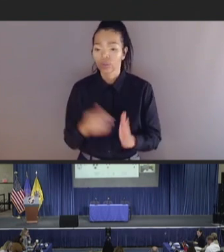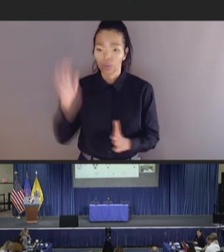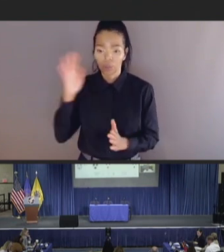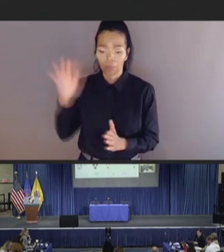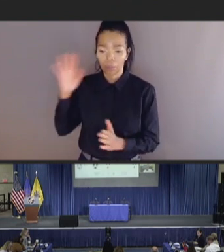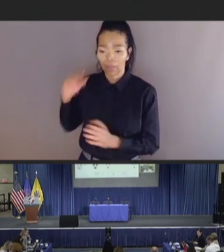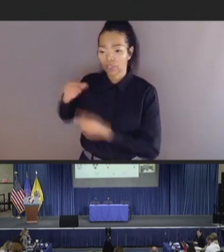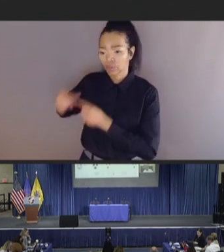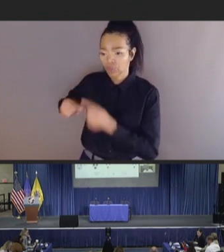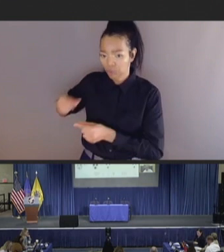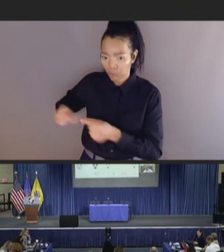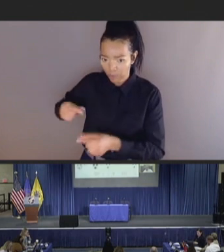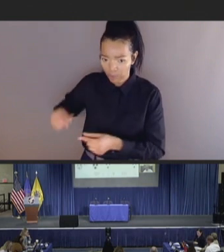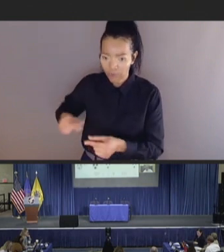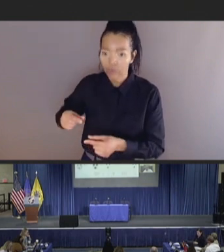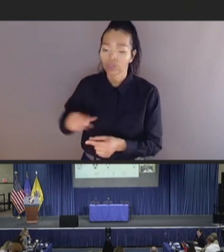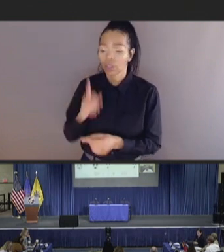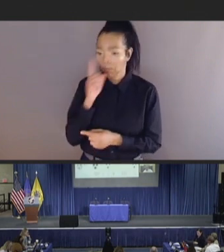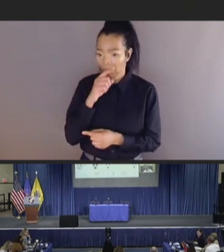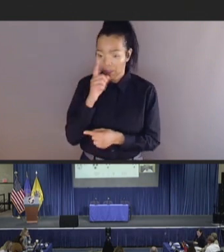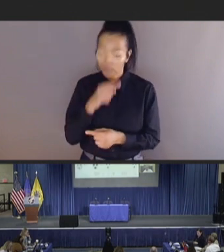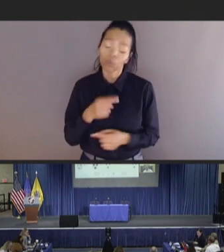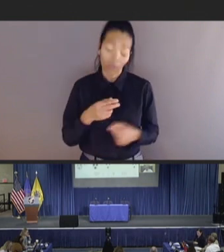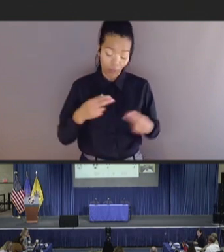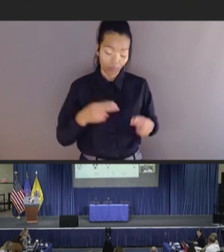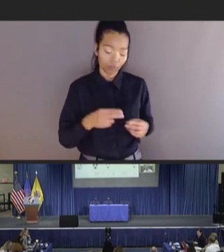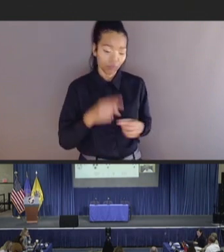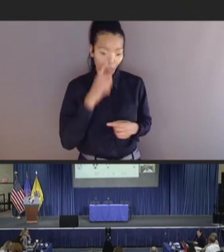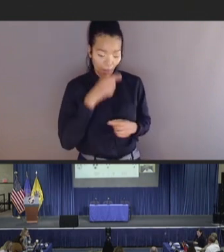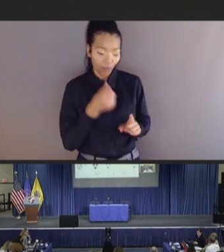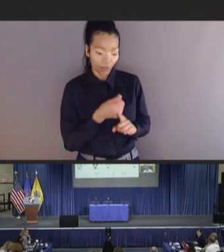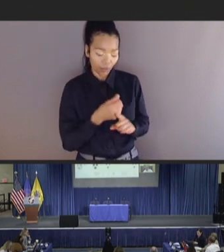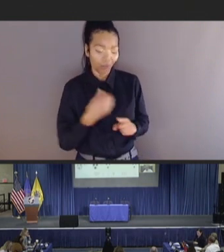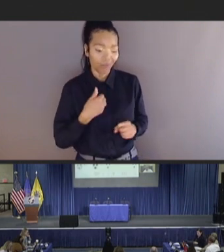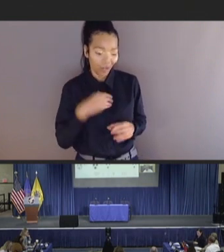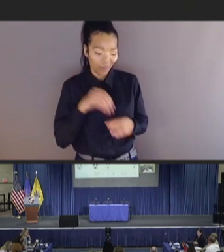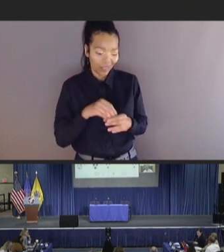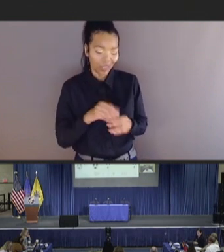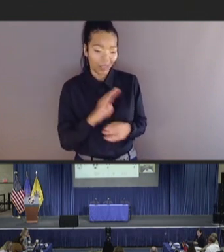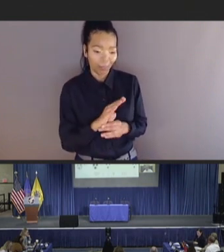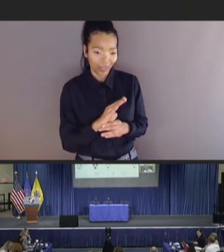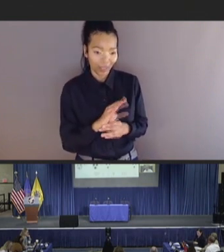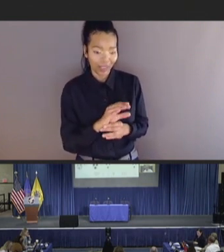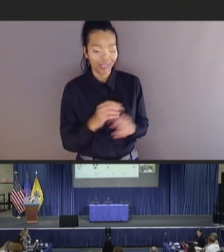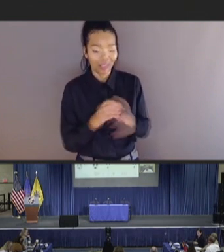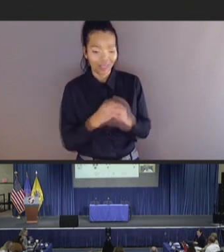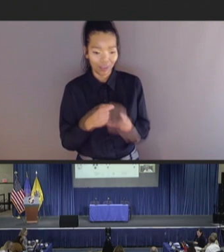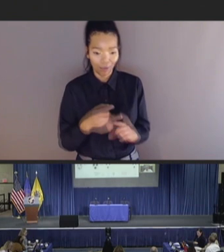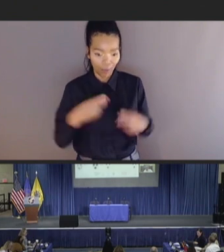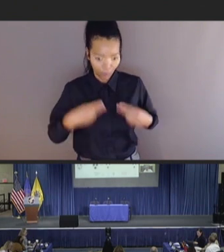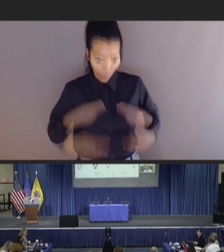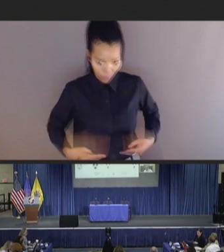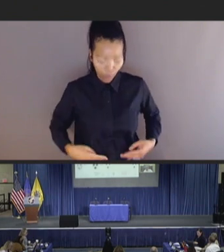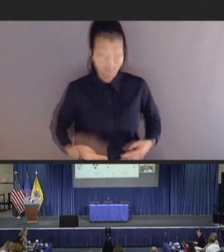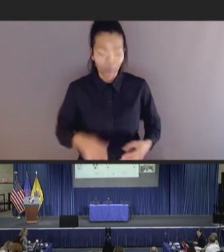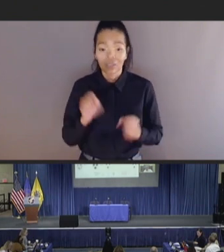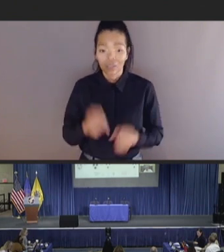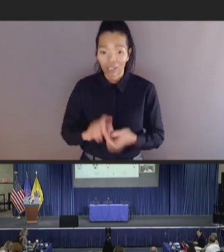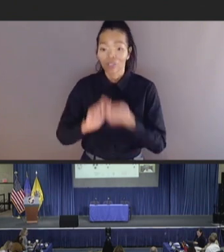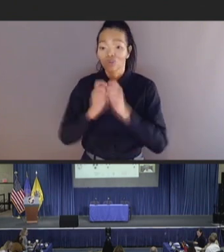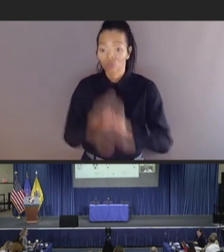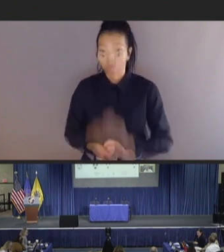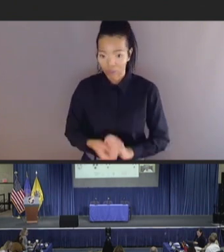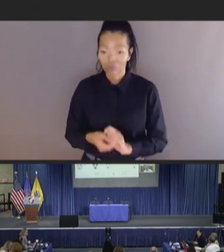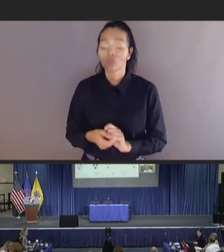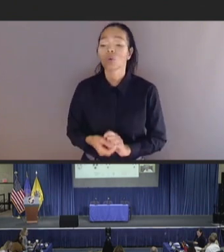generation of humanized mouse models in native human BCRs can really inform this vaccine design very, very